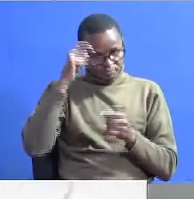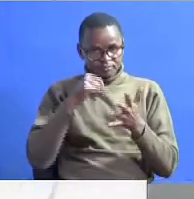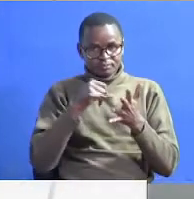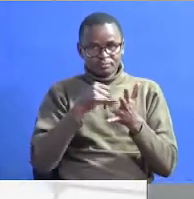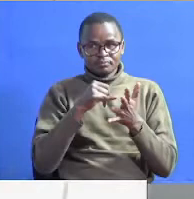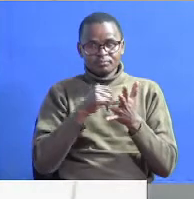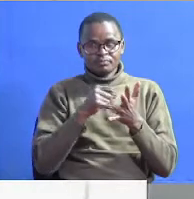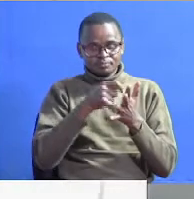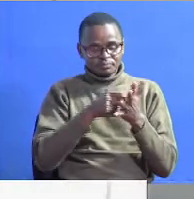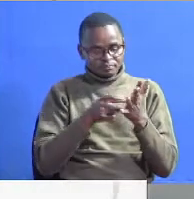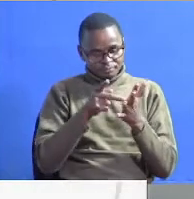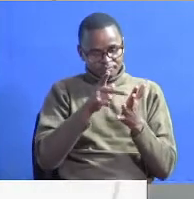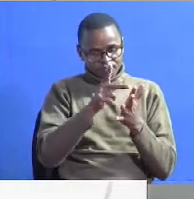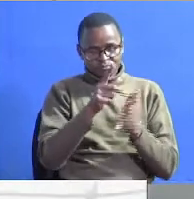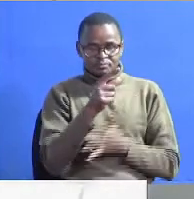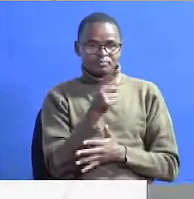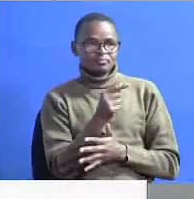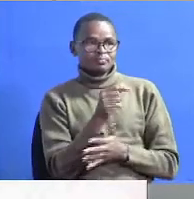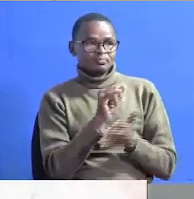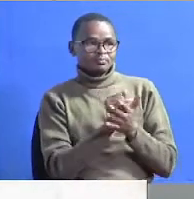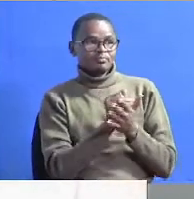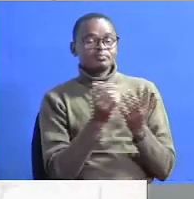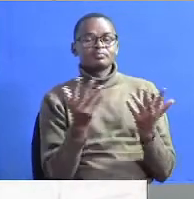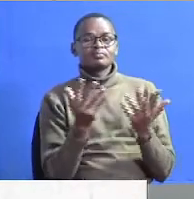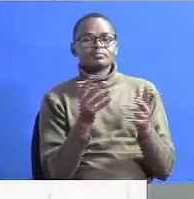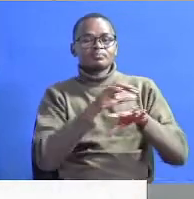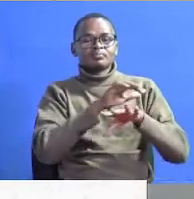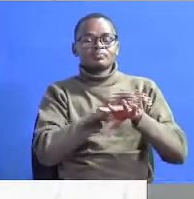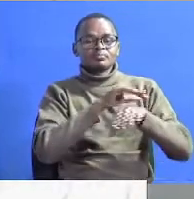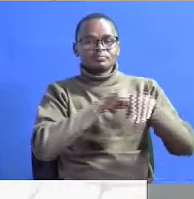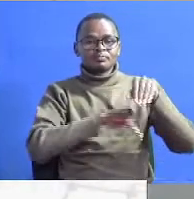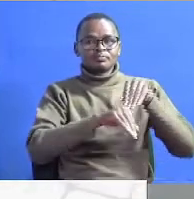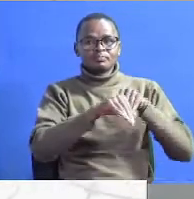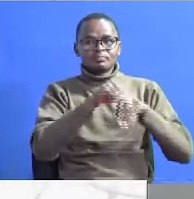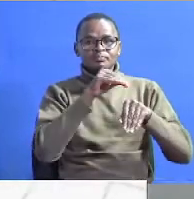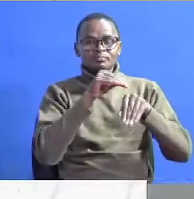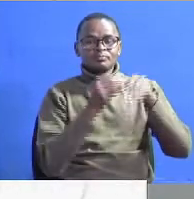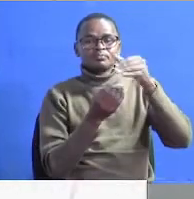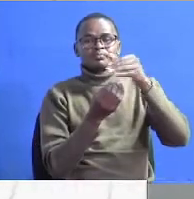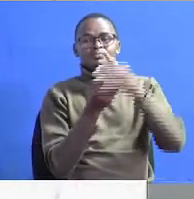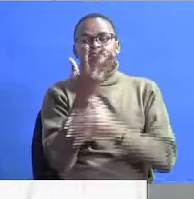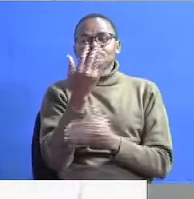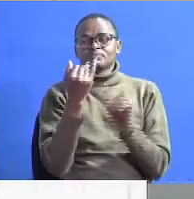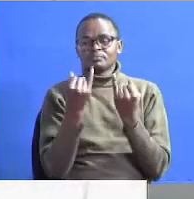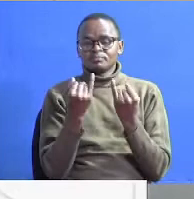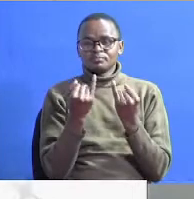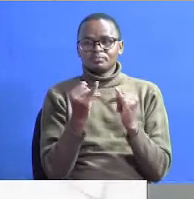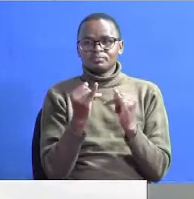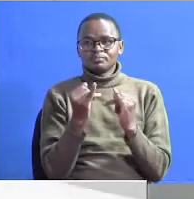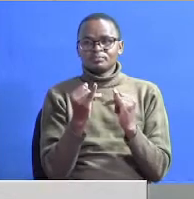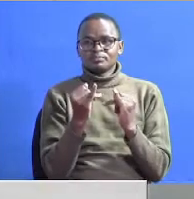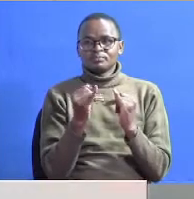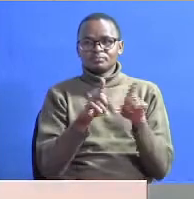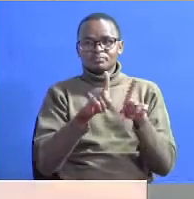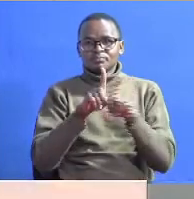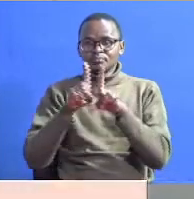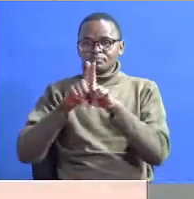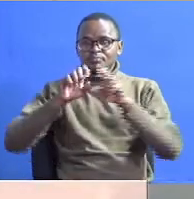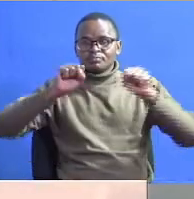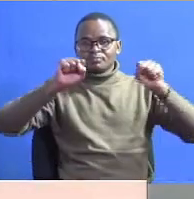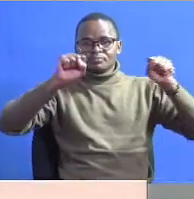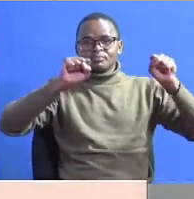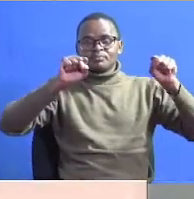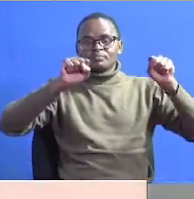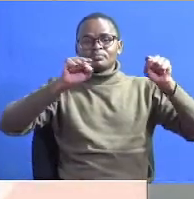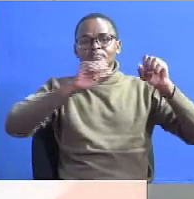eating taxpayers' money. That is where you find corruption thriving. Yes. Now, there was a smear campaign that